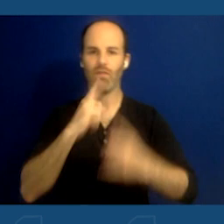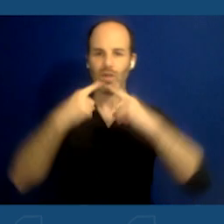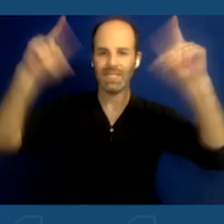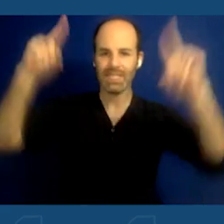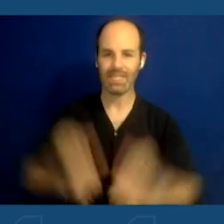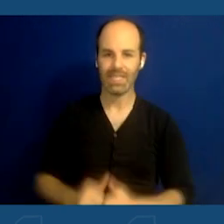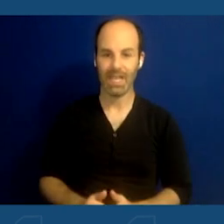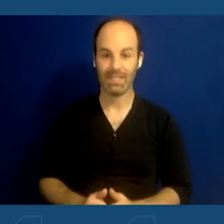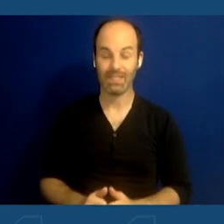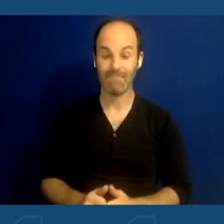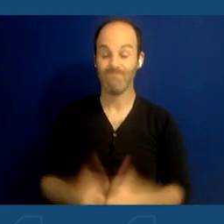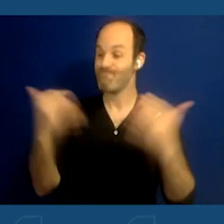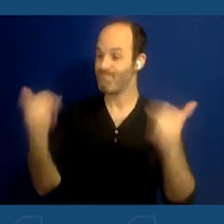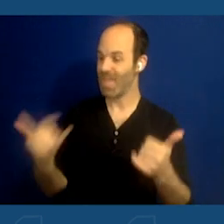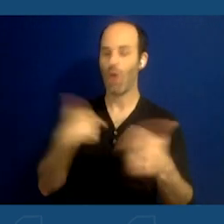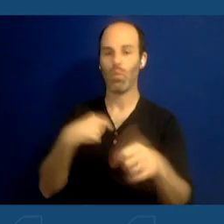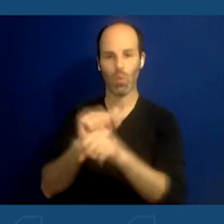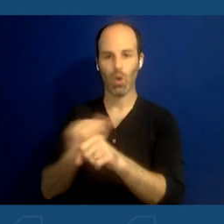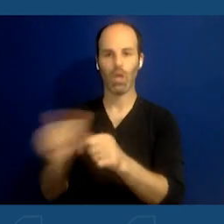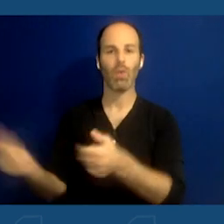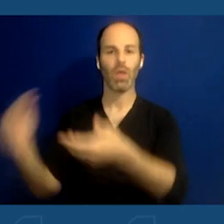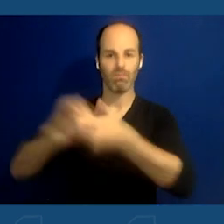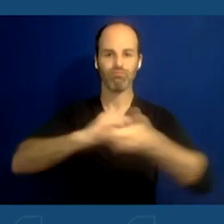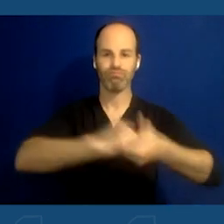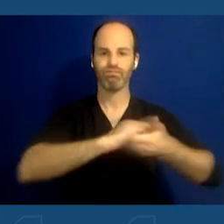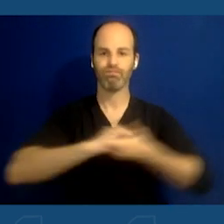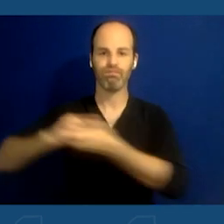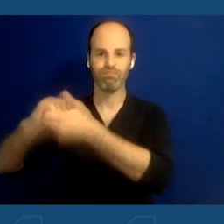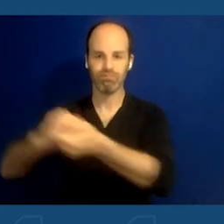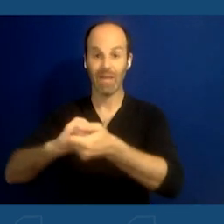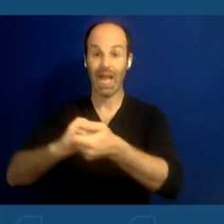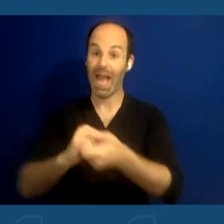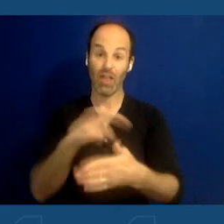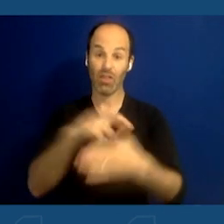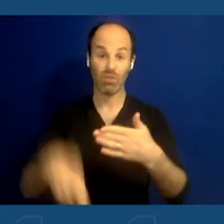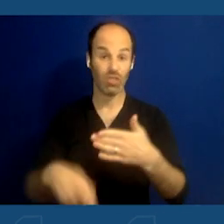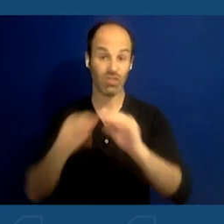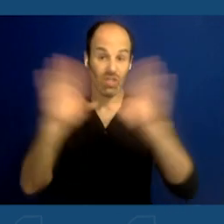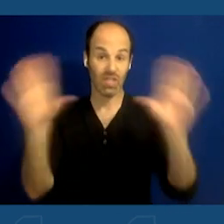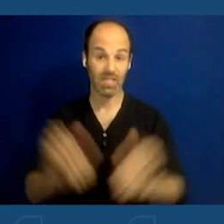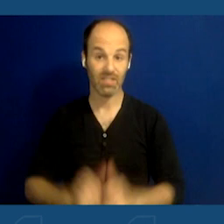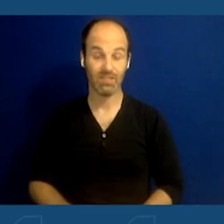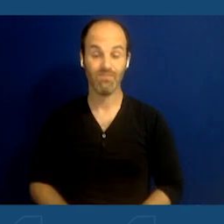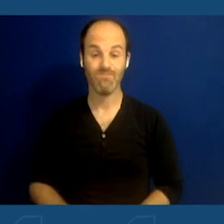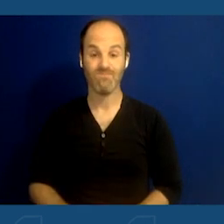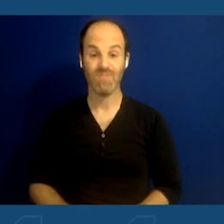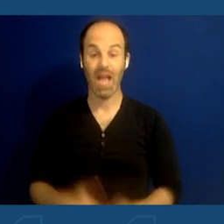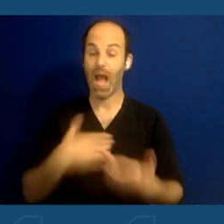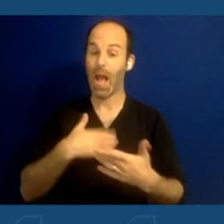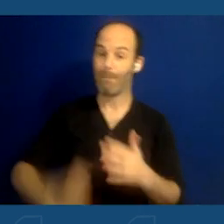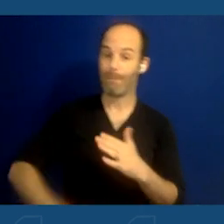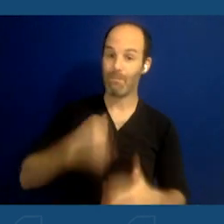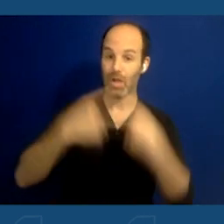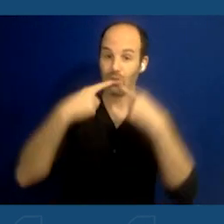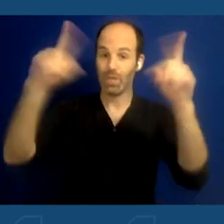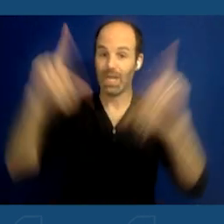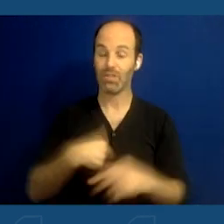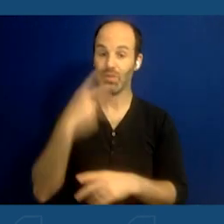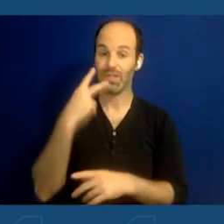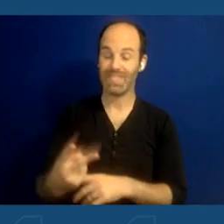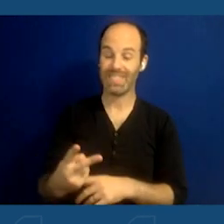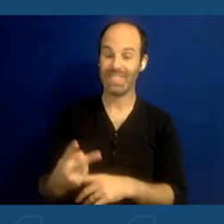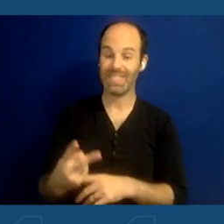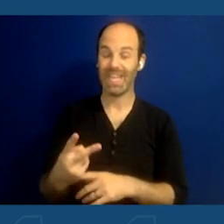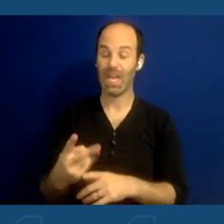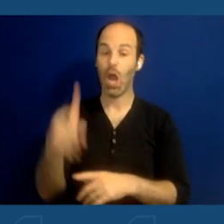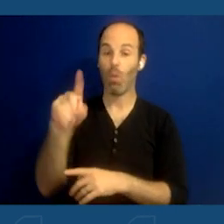unprecedented cooperation, and the results speak for themselves. So I'm pleased to announce that we've seen a 104%